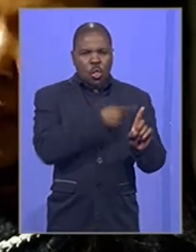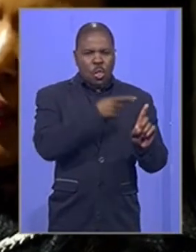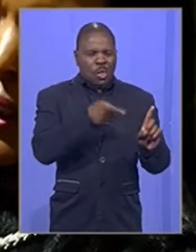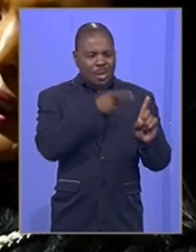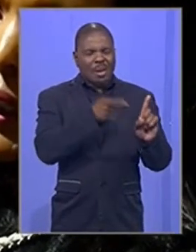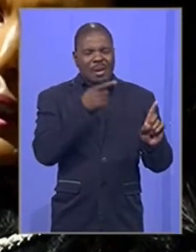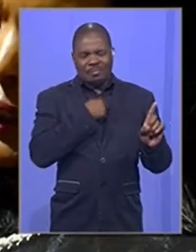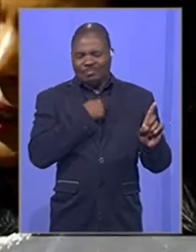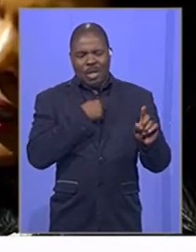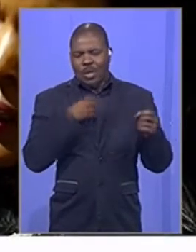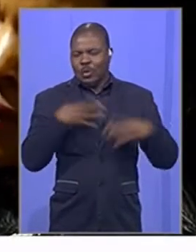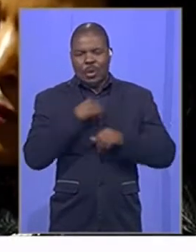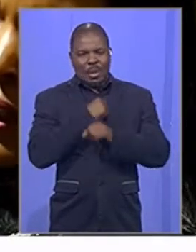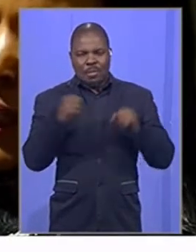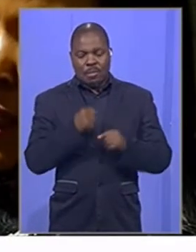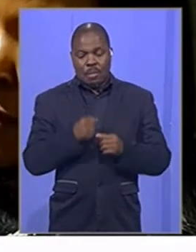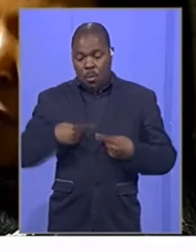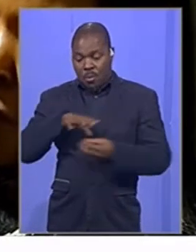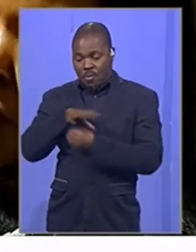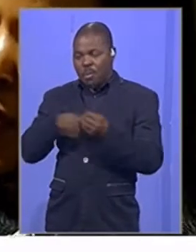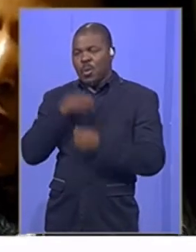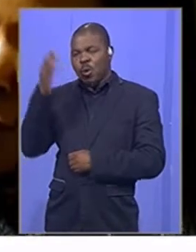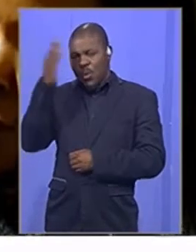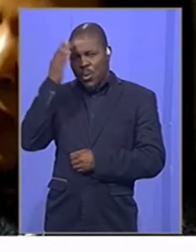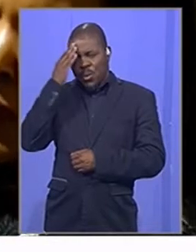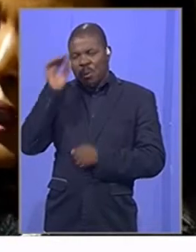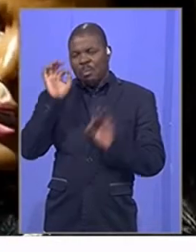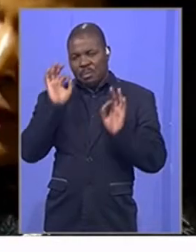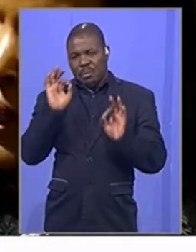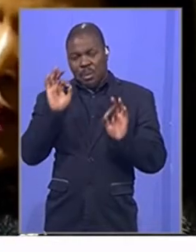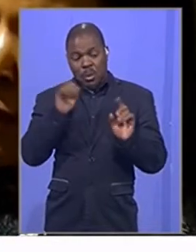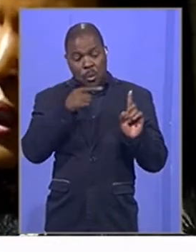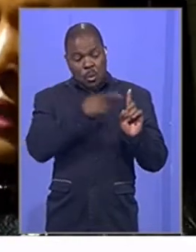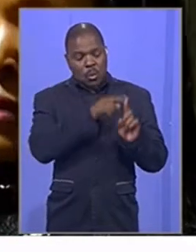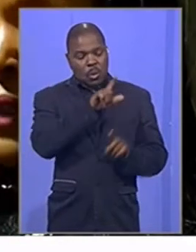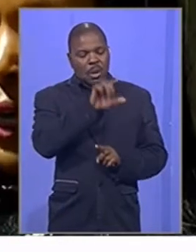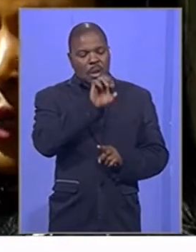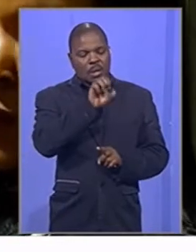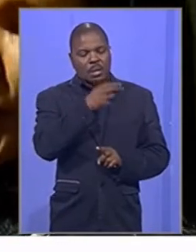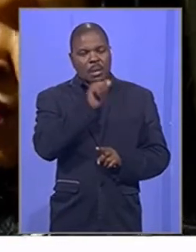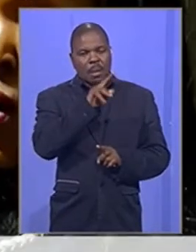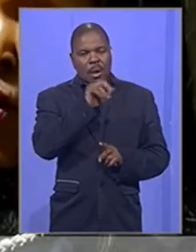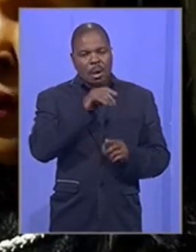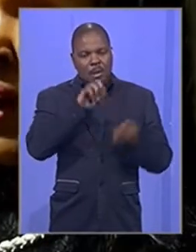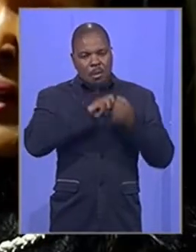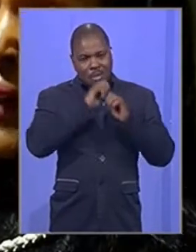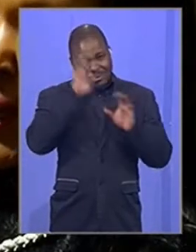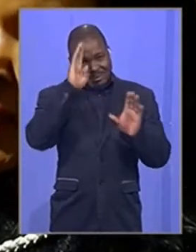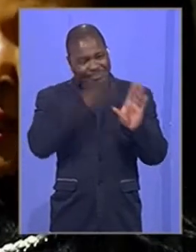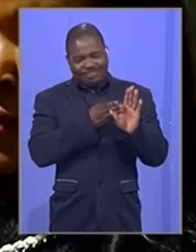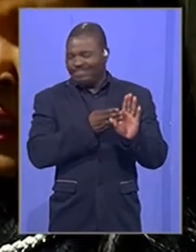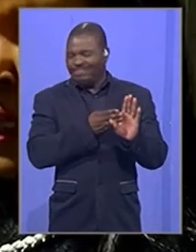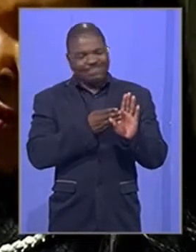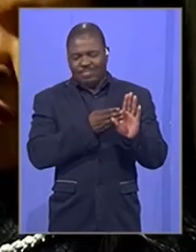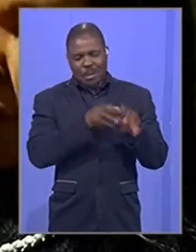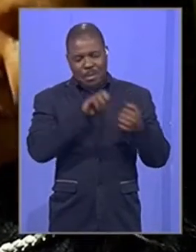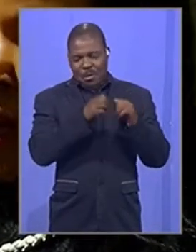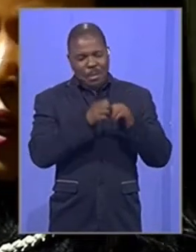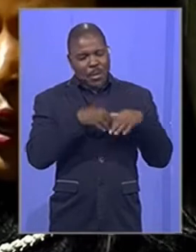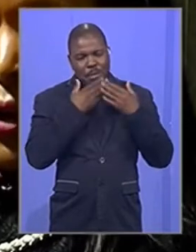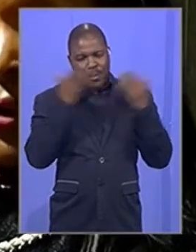dirileng rena re le family re a tseba morena le Shabane a na bothata ba monagano go bja le right mosadi a